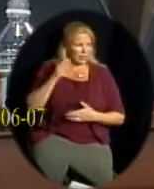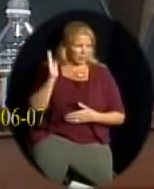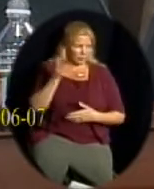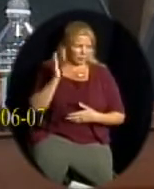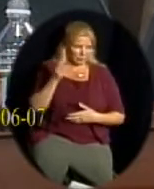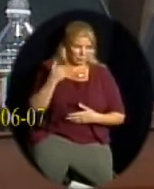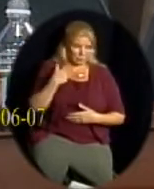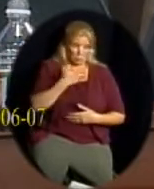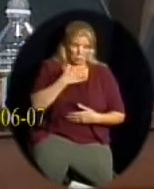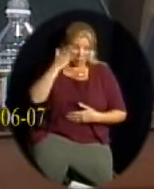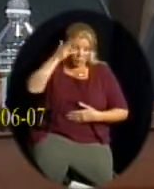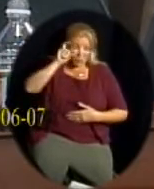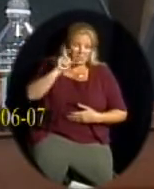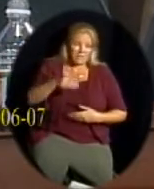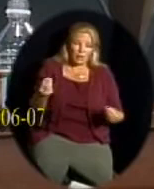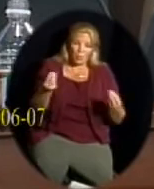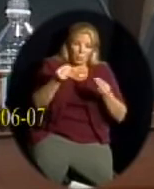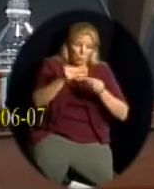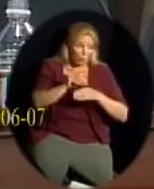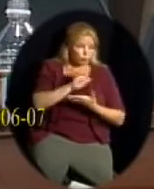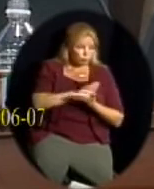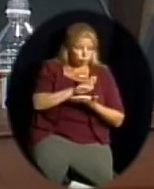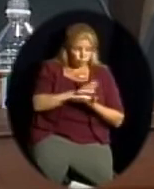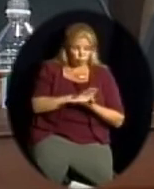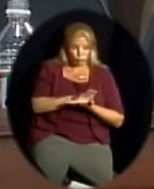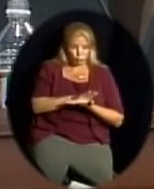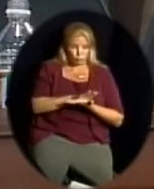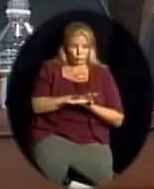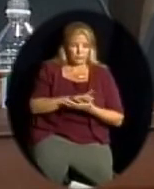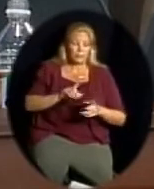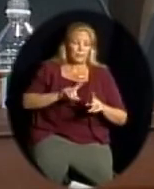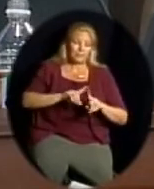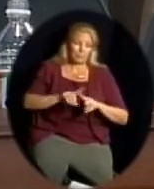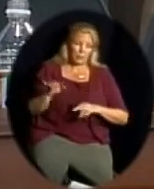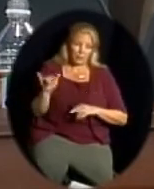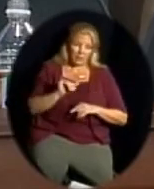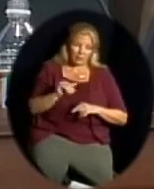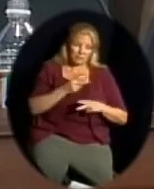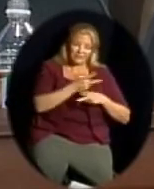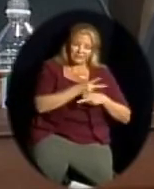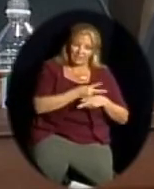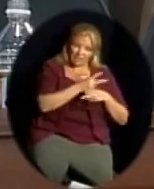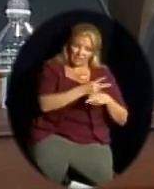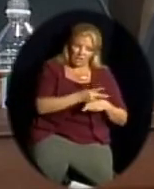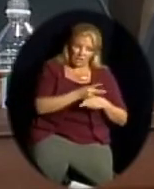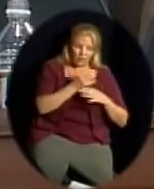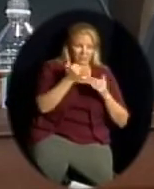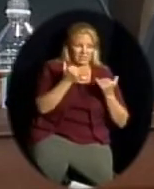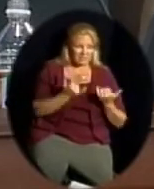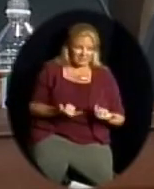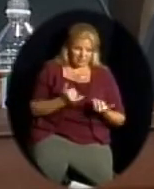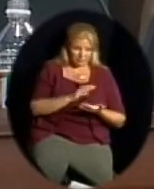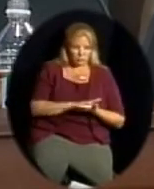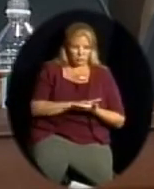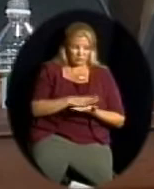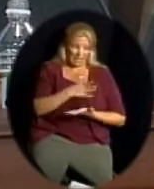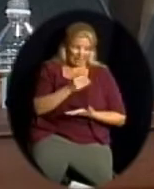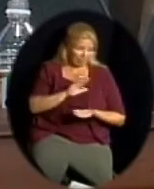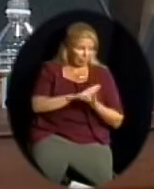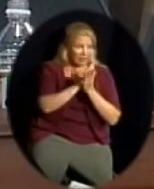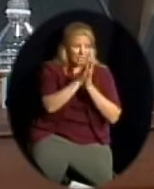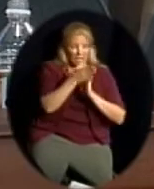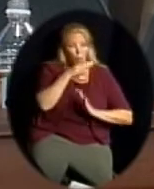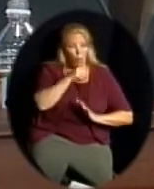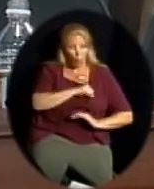need more schools. But we also have to take care of our existing schools, and they're aging. And